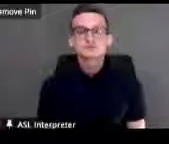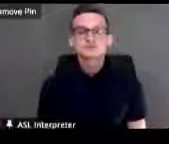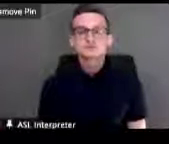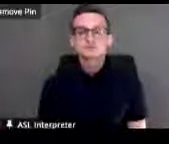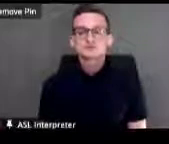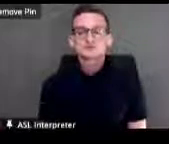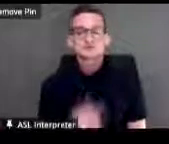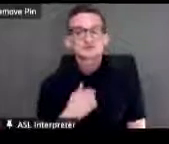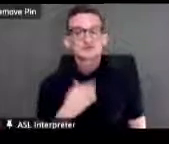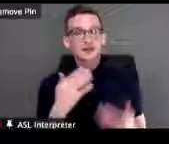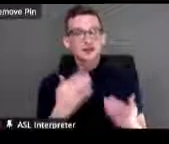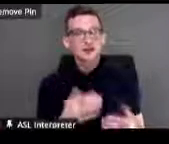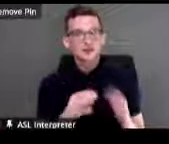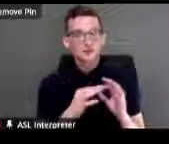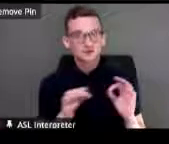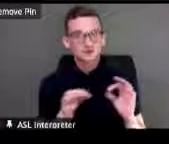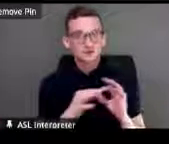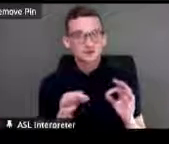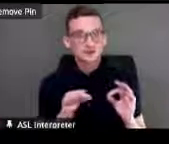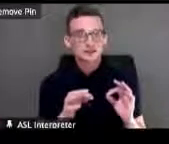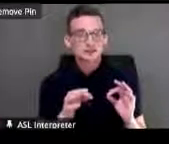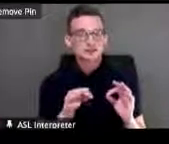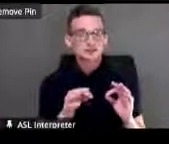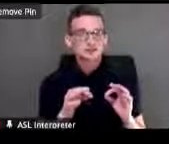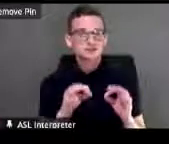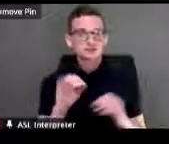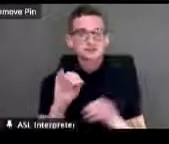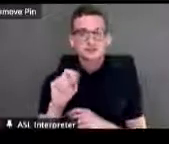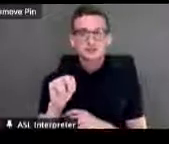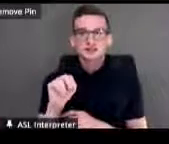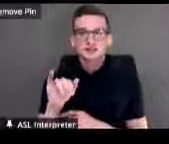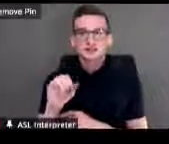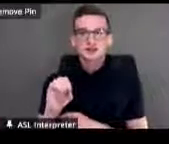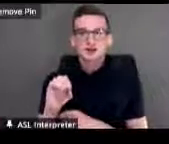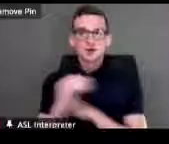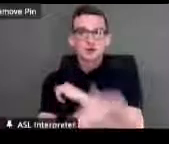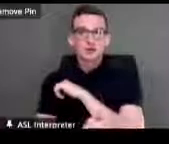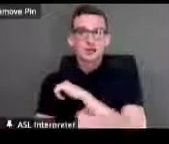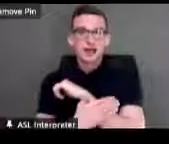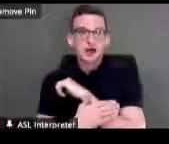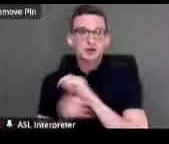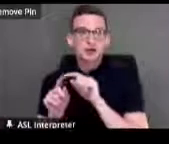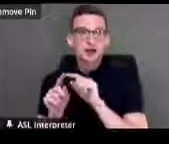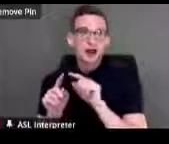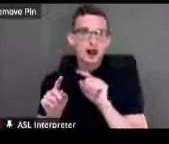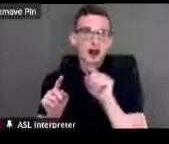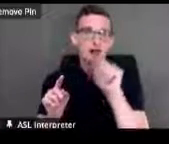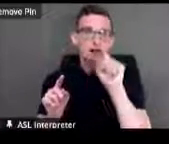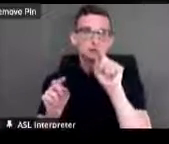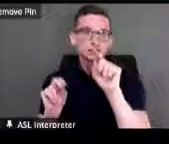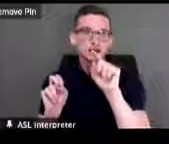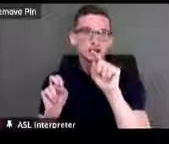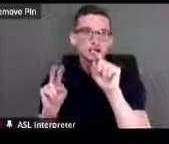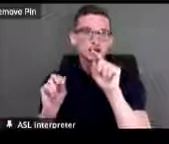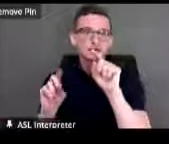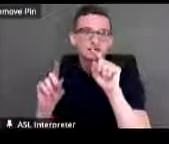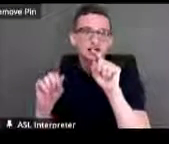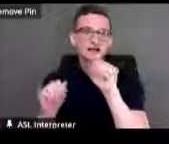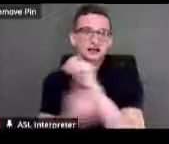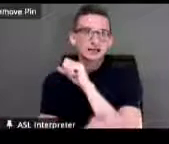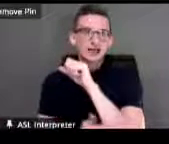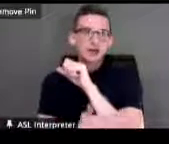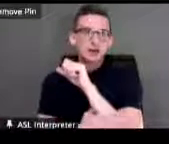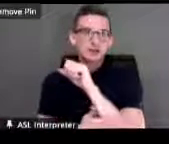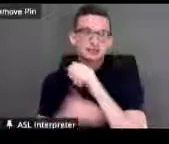I'd like to discuss the area from Inyo County up through Nevada County along the border with Nevada.